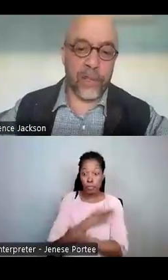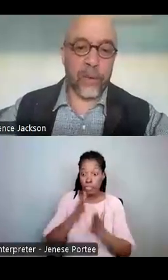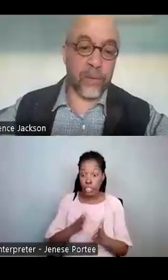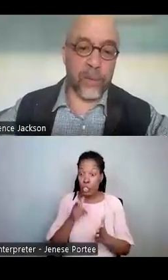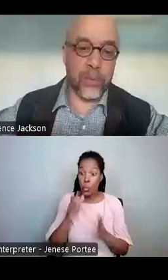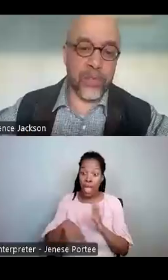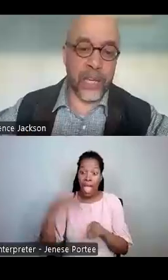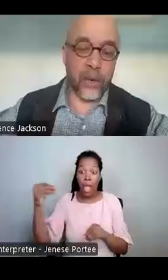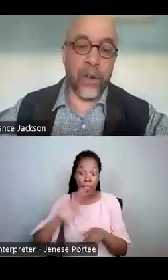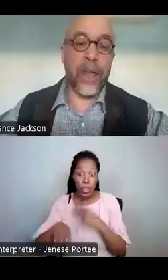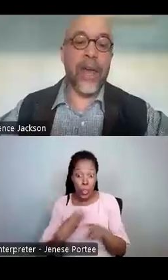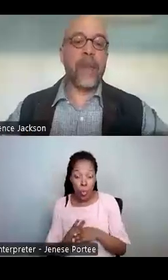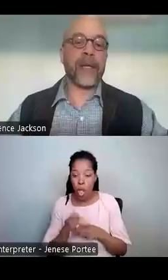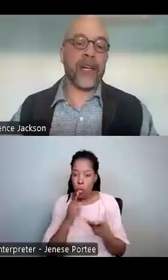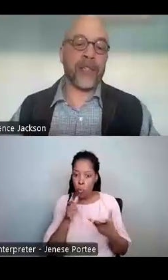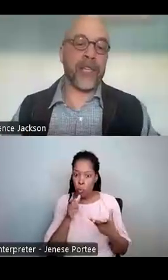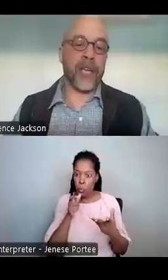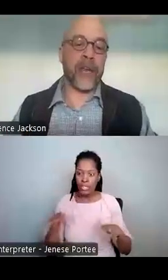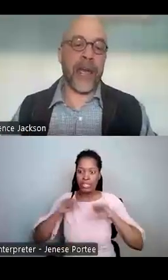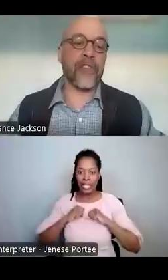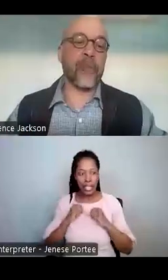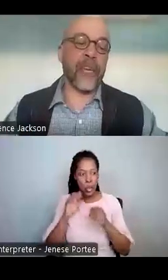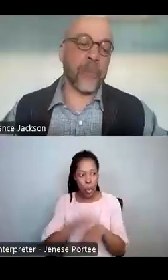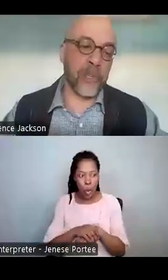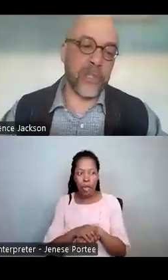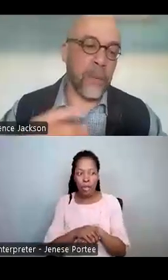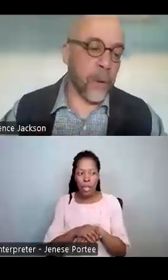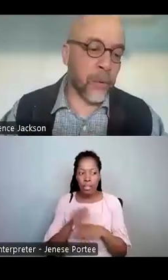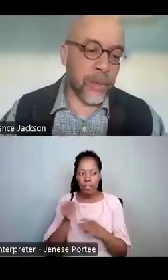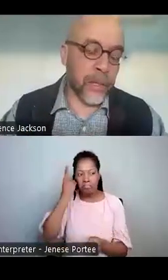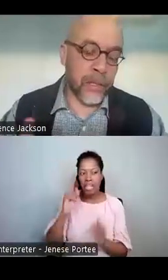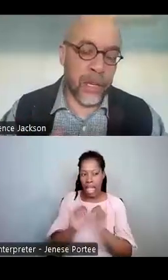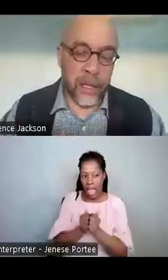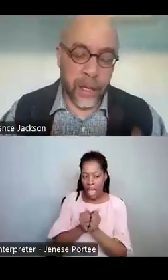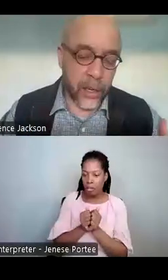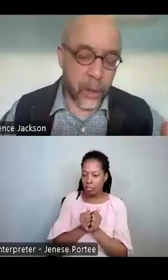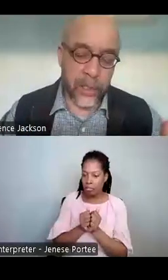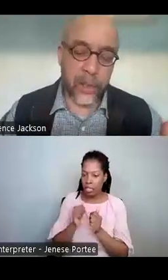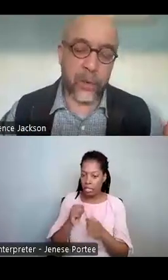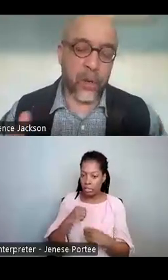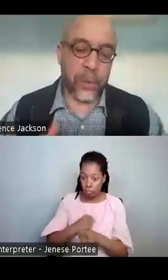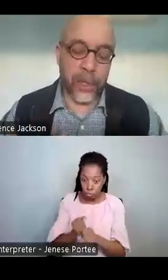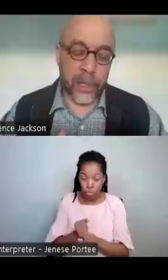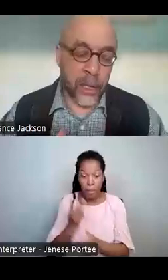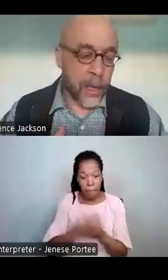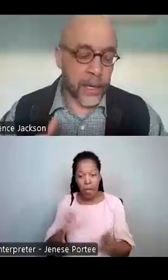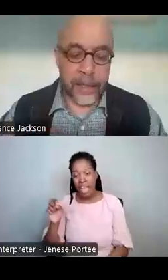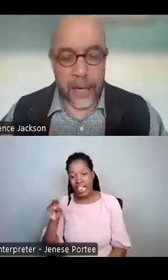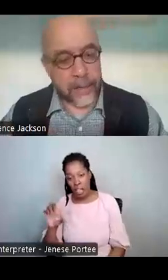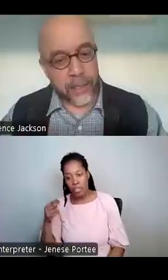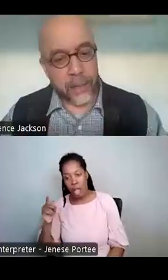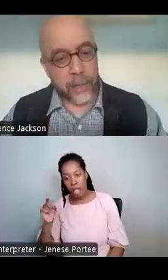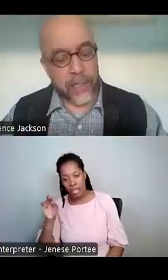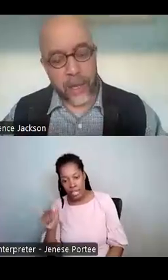and take it on, but to understand how they're being produced. And both Clarence Holiday and Elmer Snowden are playing in